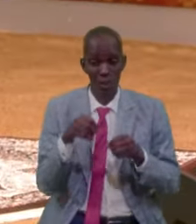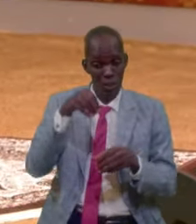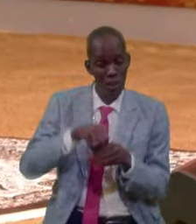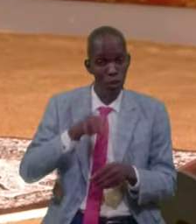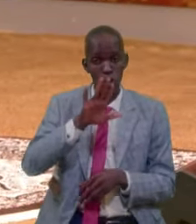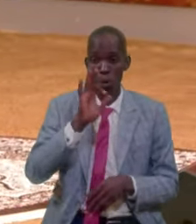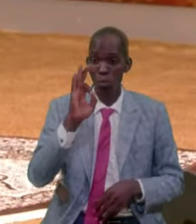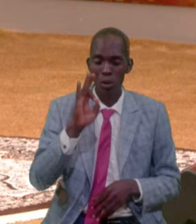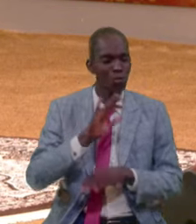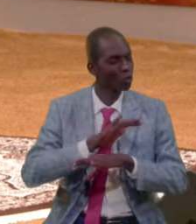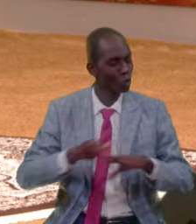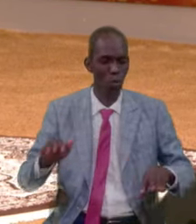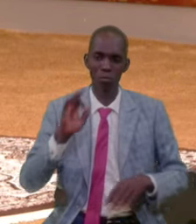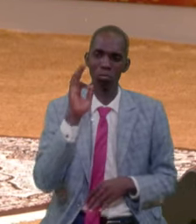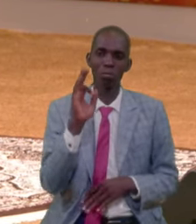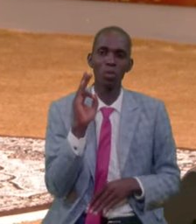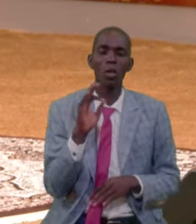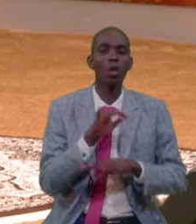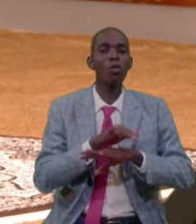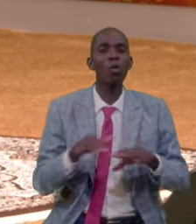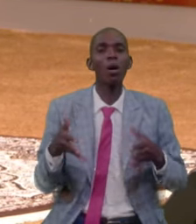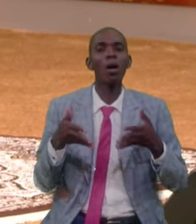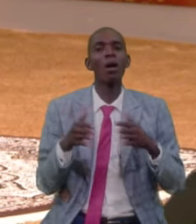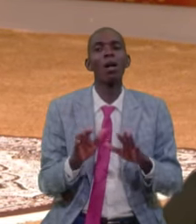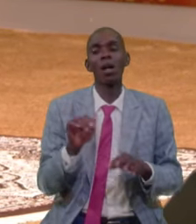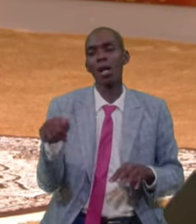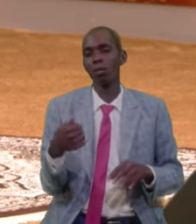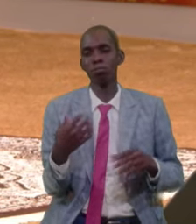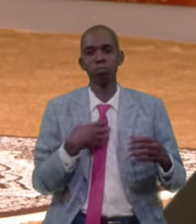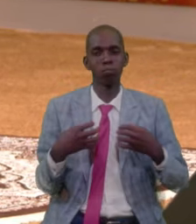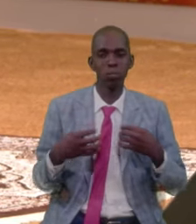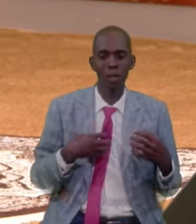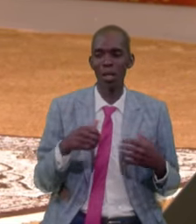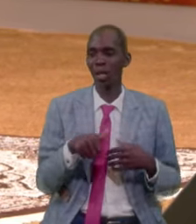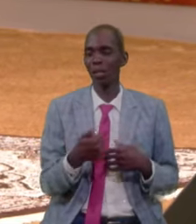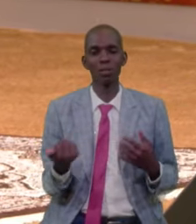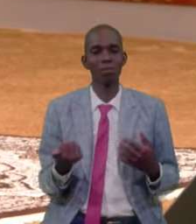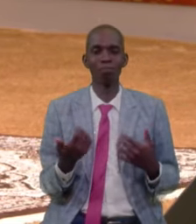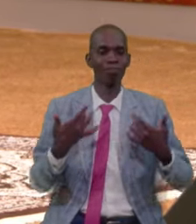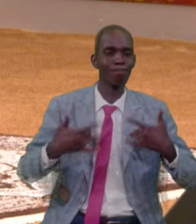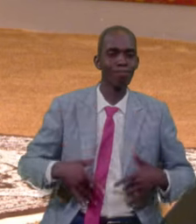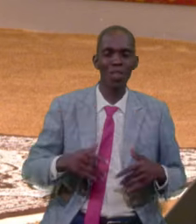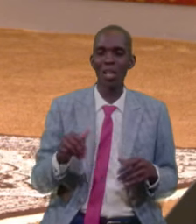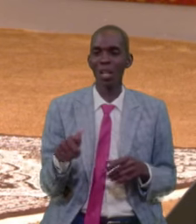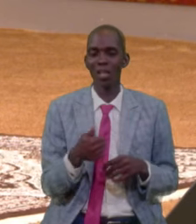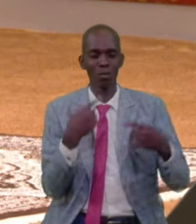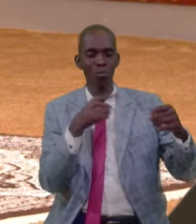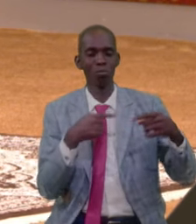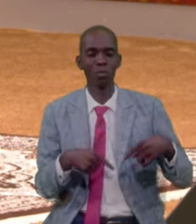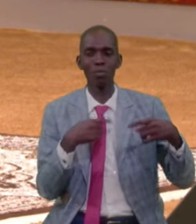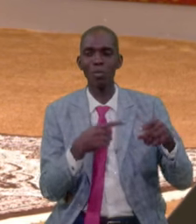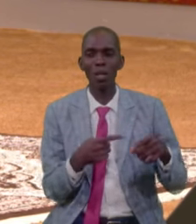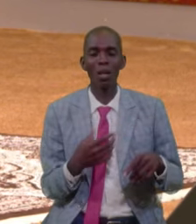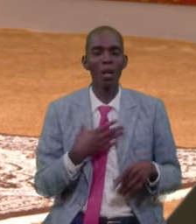preaching, don't preach. Don't allow any murmuring, any complaining, and any disputing,